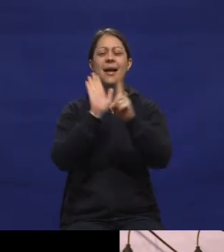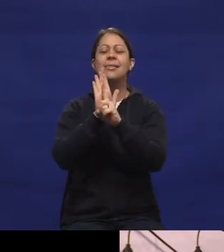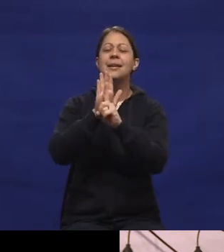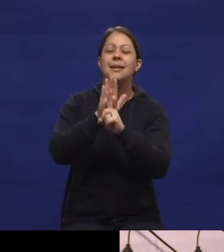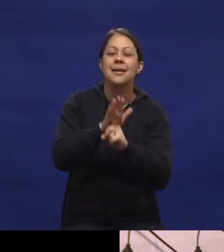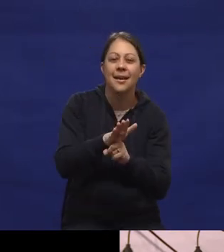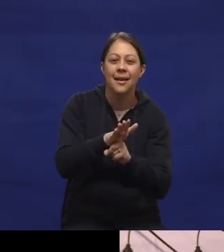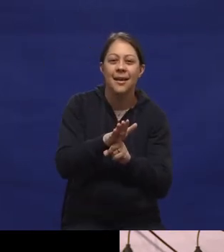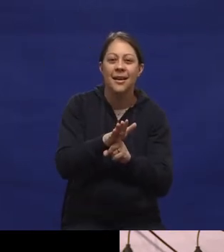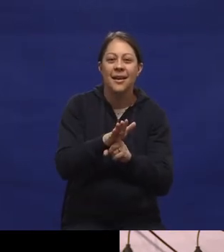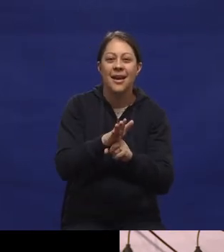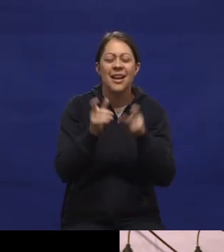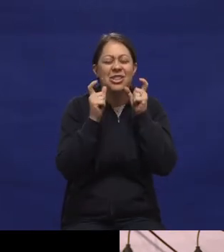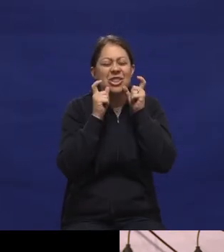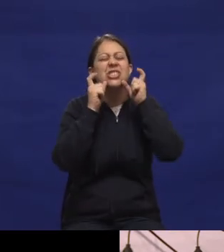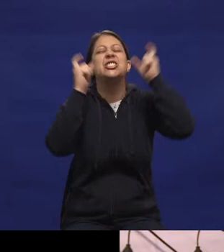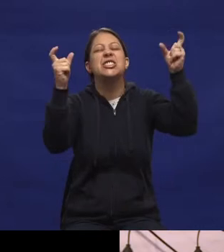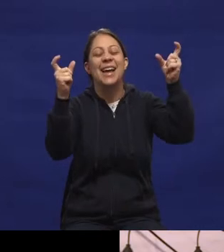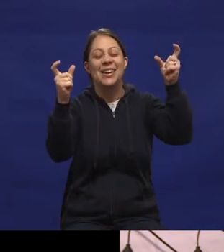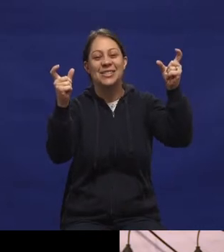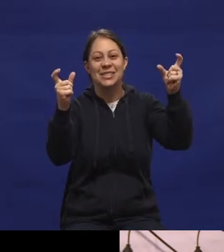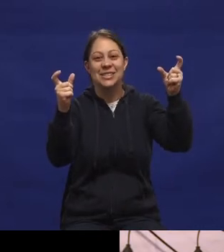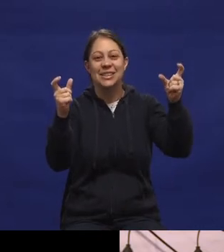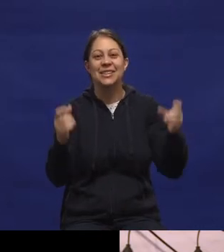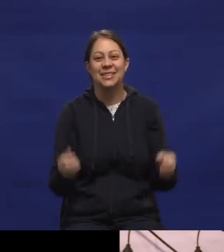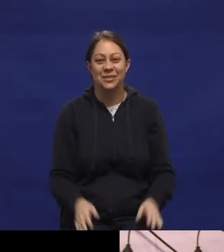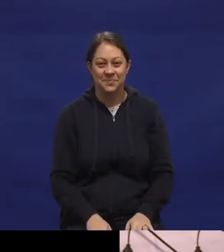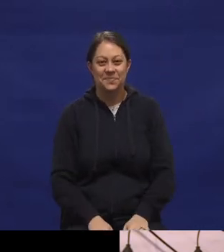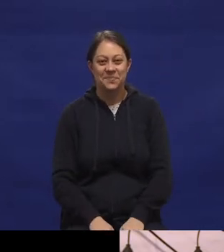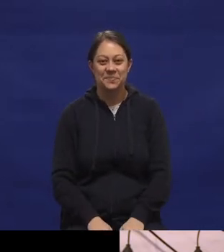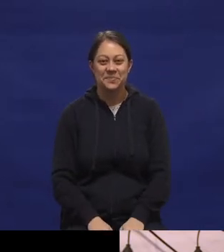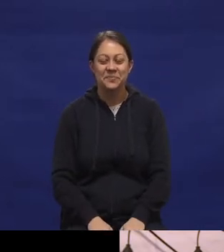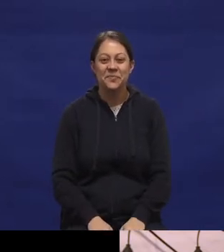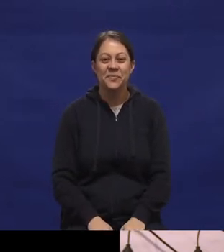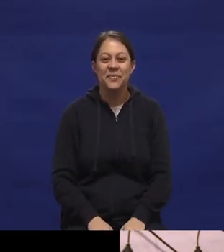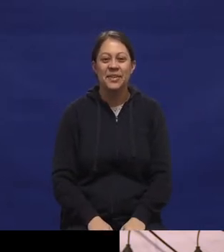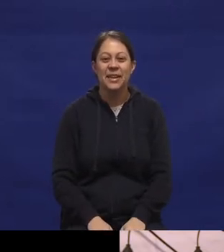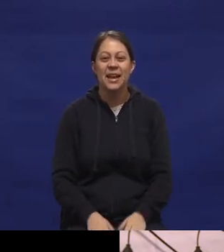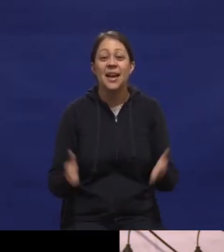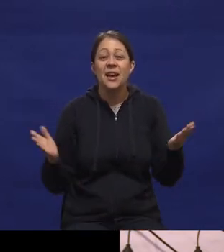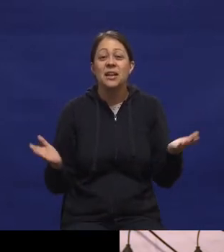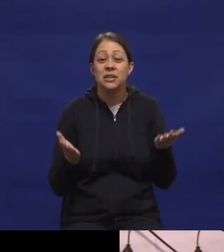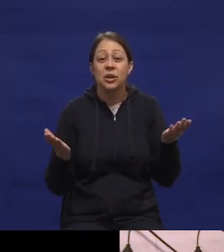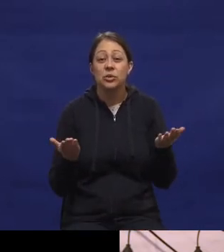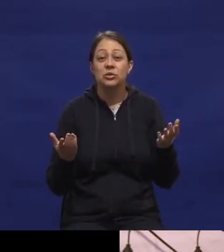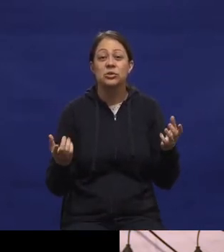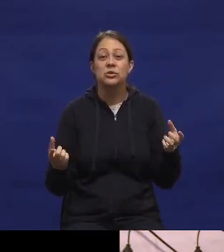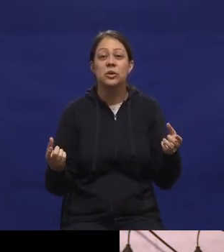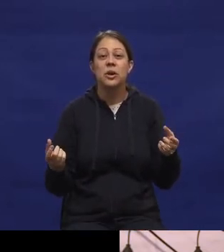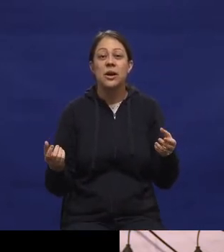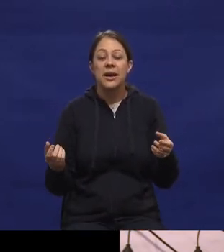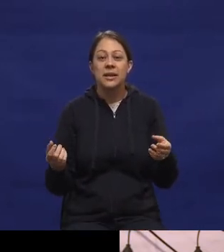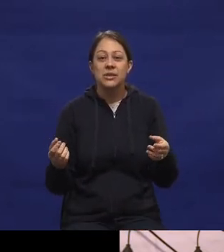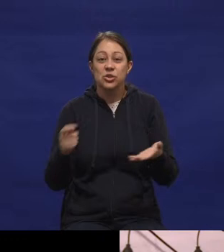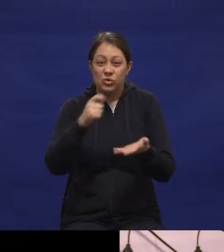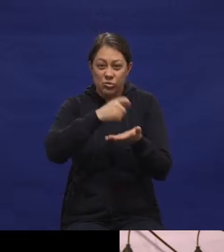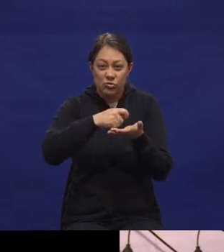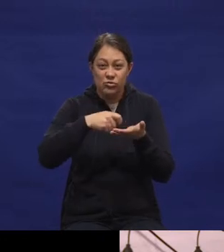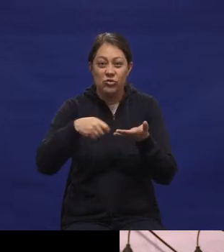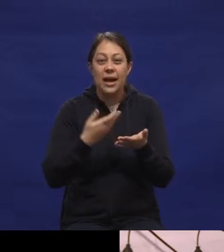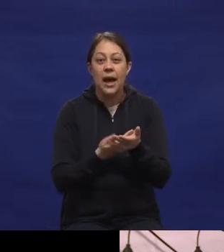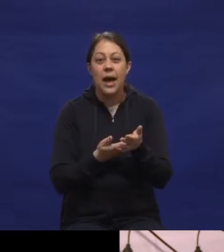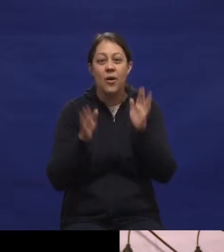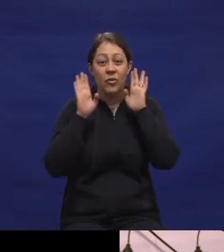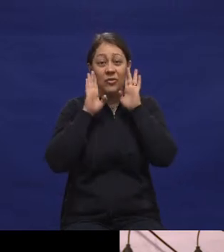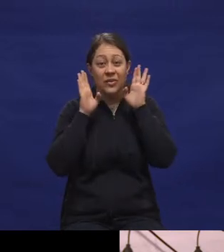know, preach, shout the preacher down from home. Shout amen. But also I want to encourage you, join us in the comments as well. Engage there. We'd